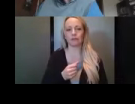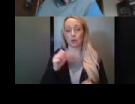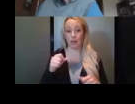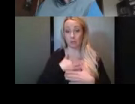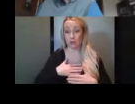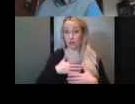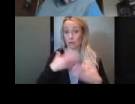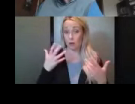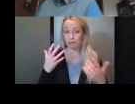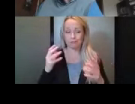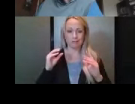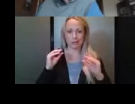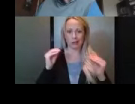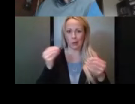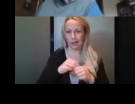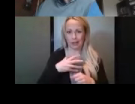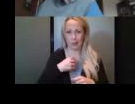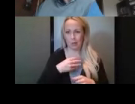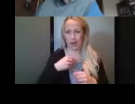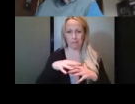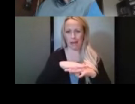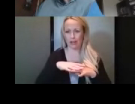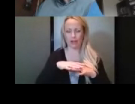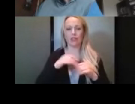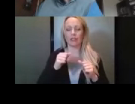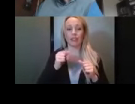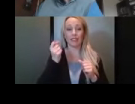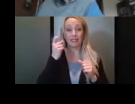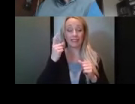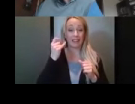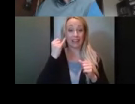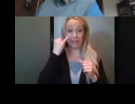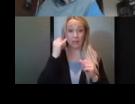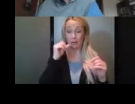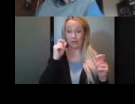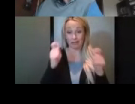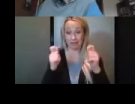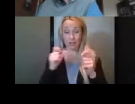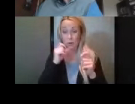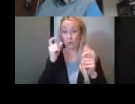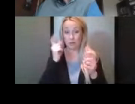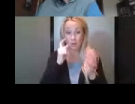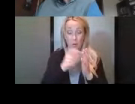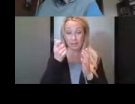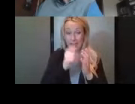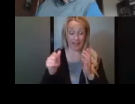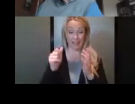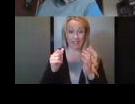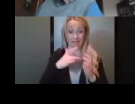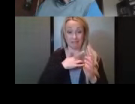is that there's really nowhere in the white matter, even if we don't correct for multiple comparisons, we don't see anywhere in the white matter where there's a